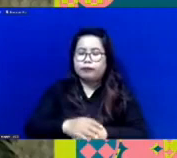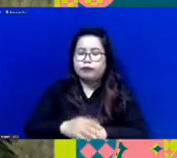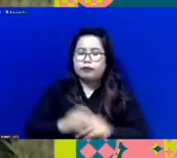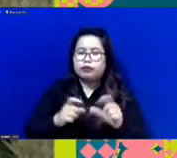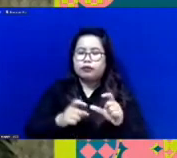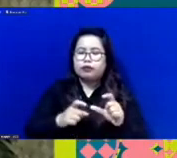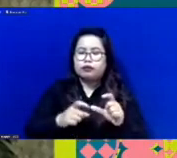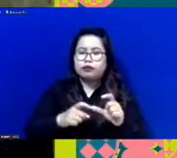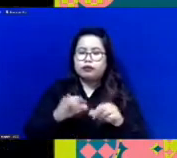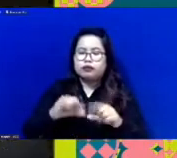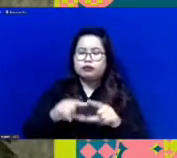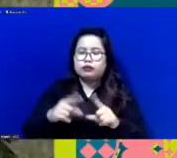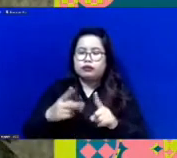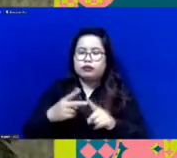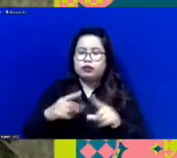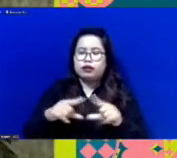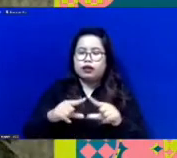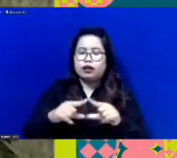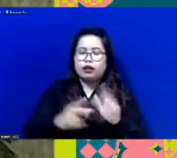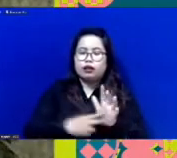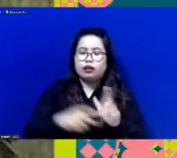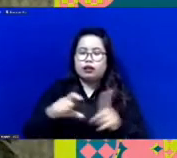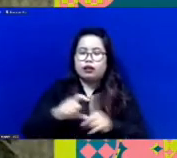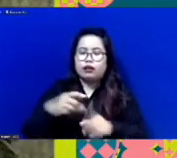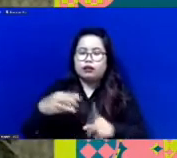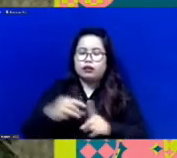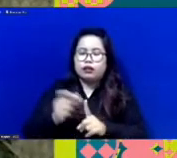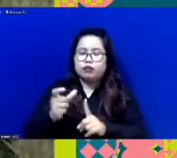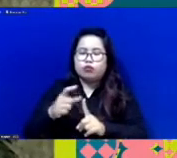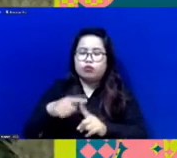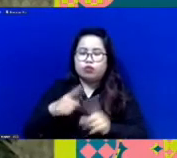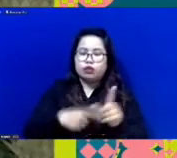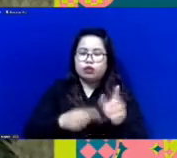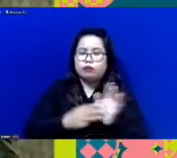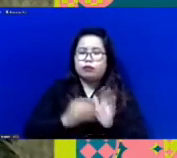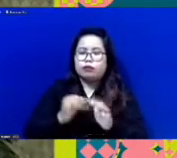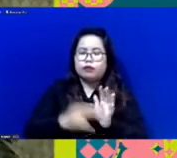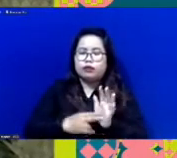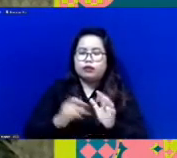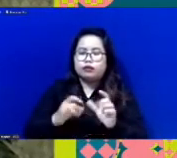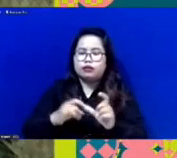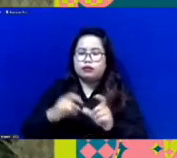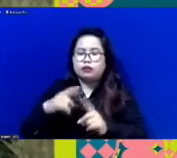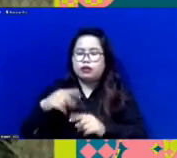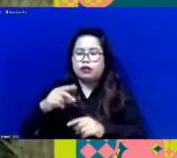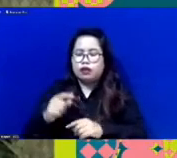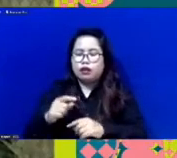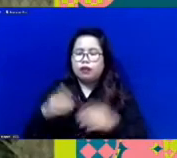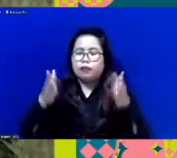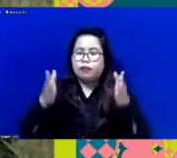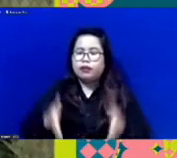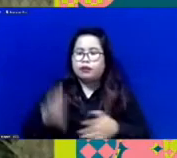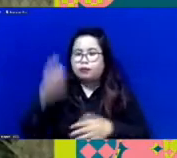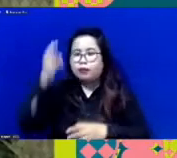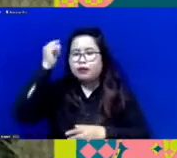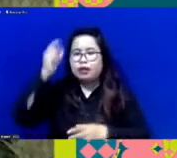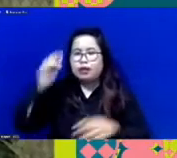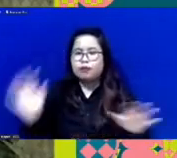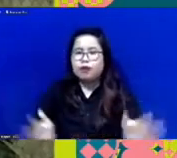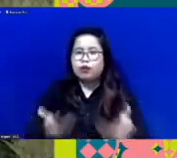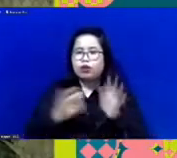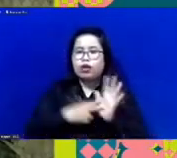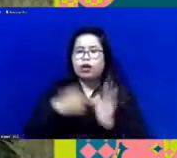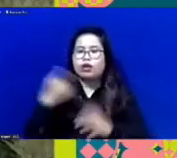Deputy Minister for Development Funding Affairs at the Ministry of National Development Planning, Bappenas,